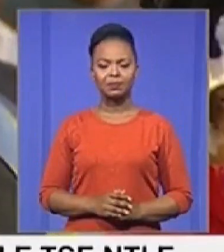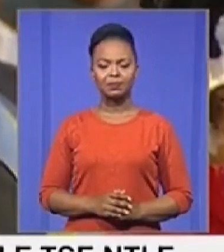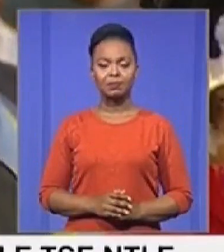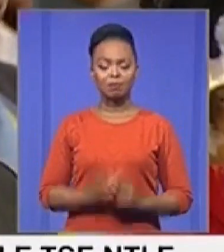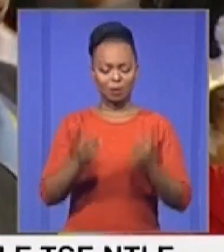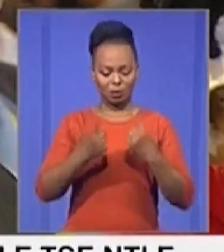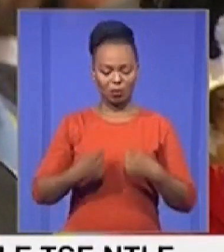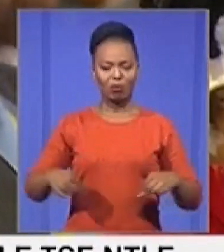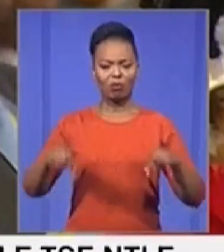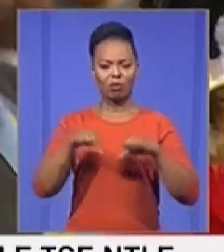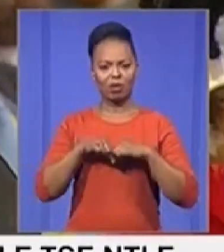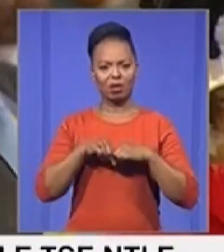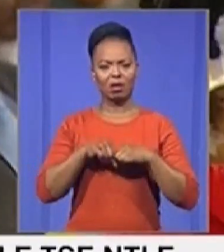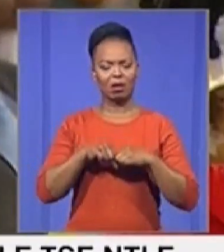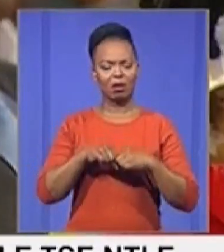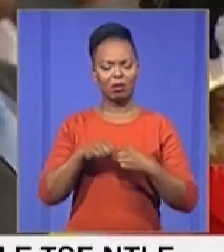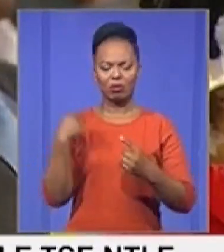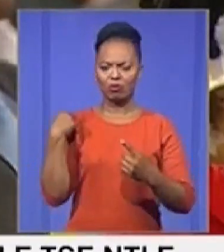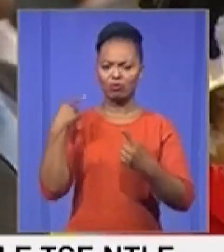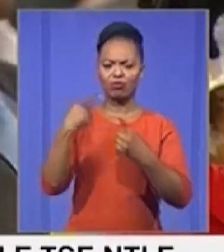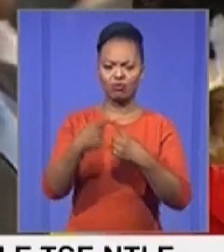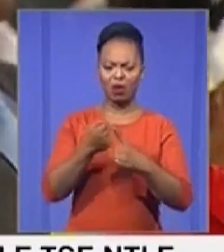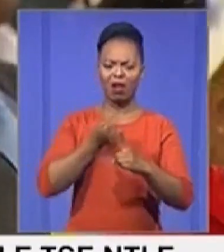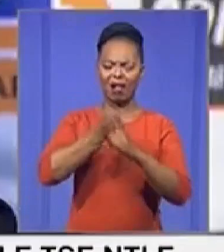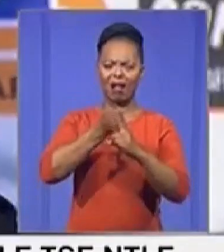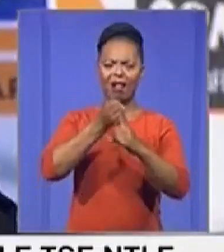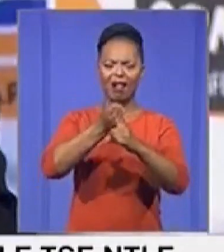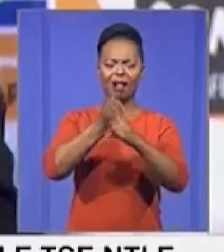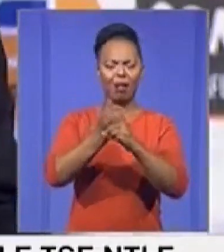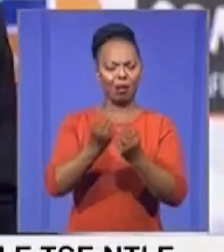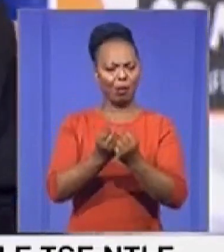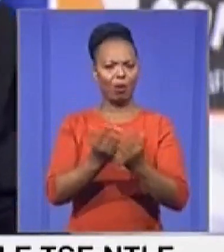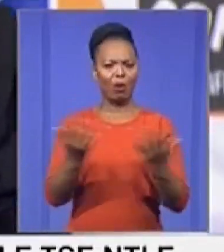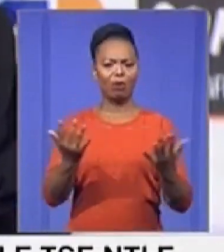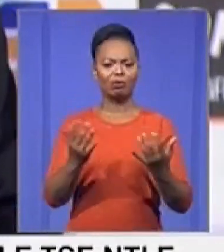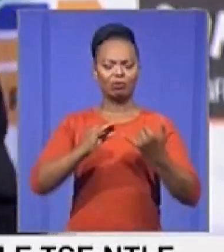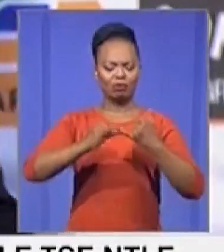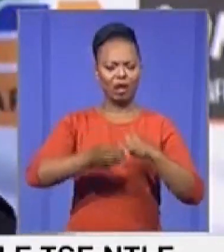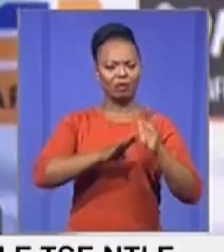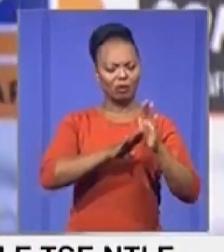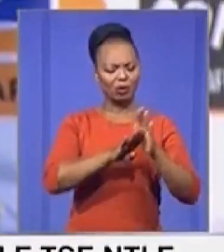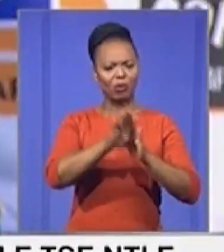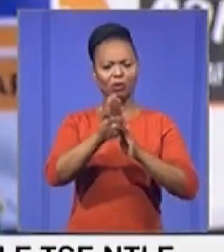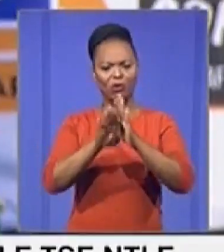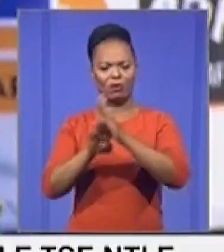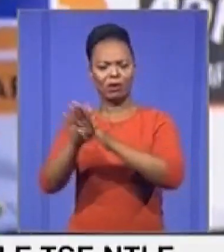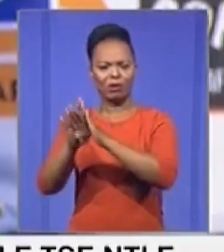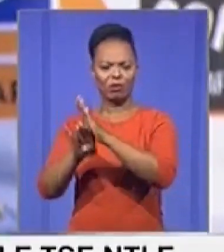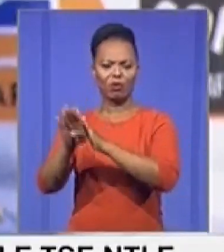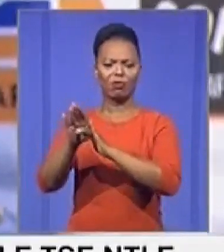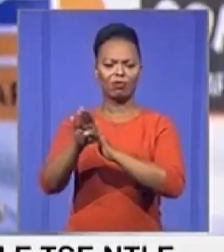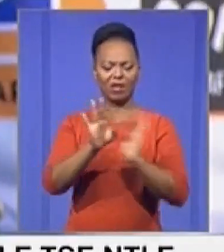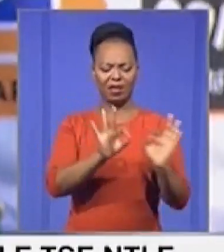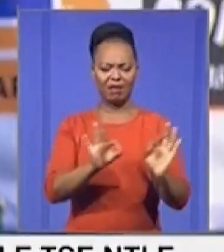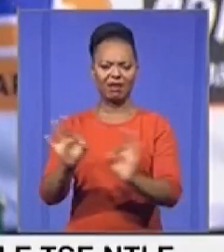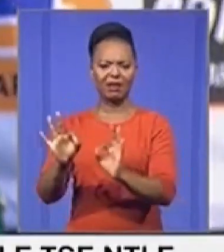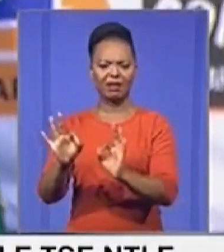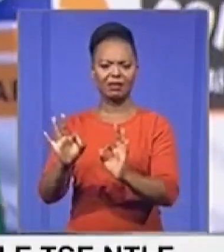We have done much. We have done much to improve the